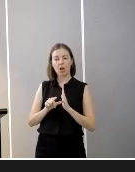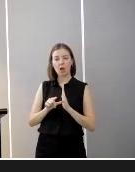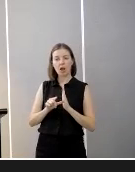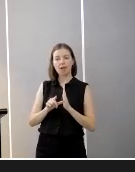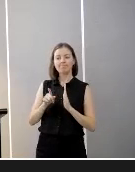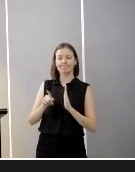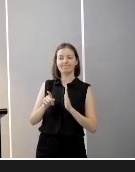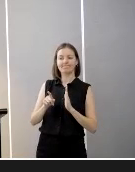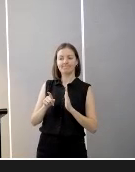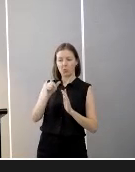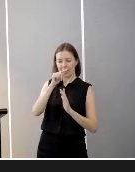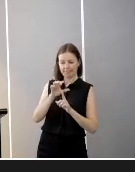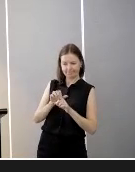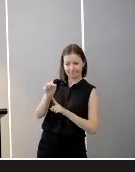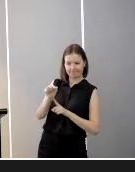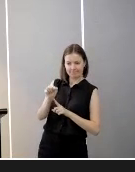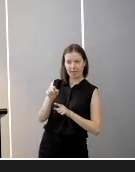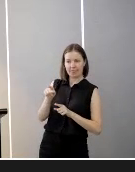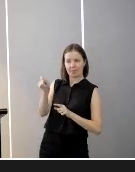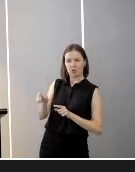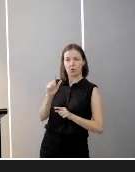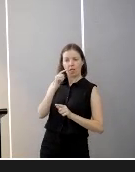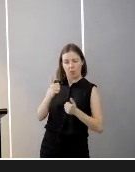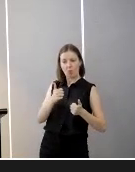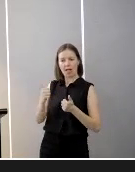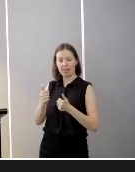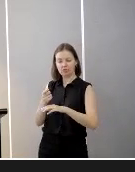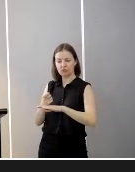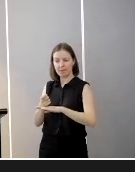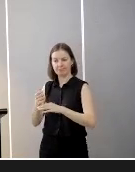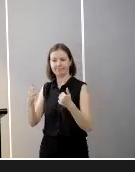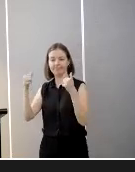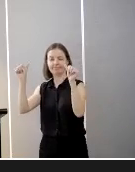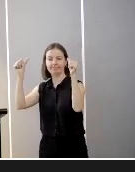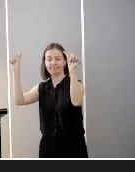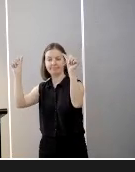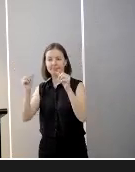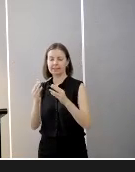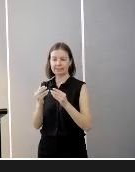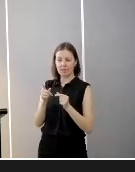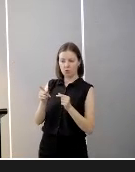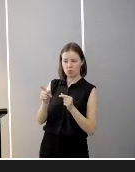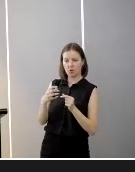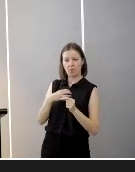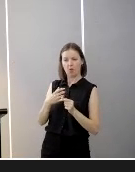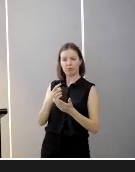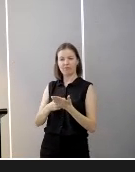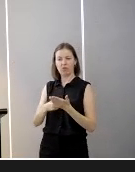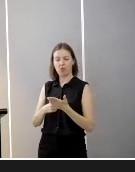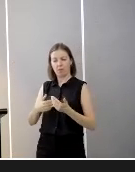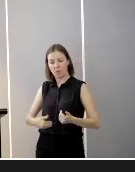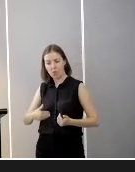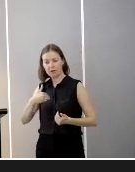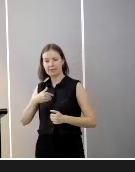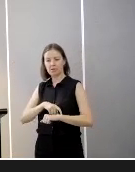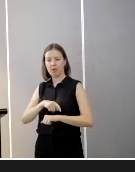terms of treatment for mental health problems. So we have this idea of there being night owls and morning larks, and this is a natural phenomenon.